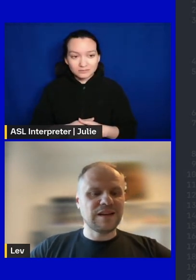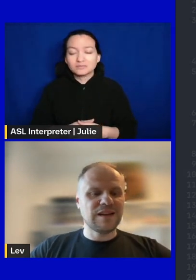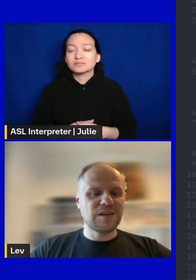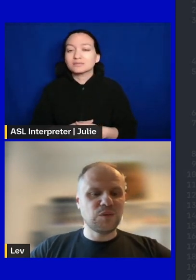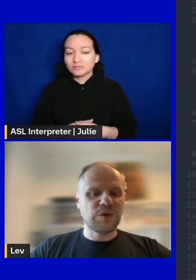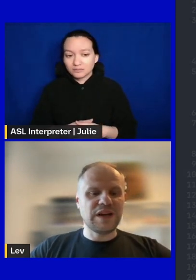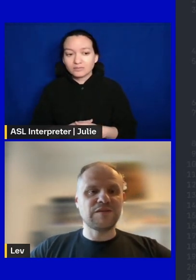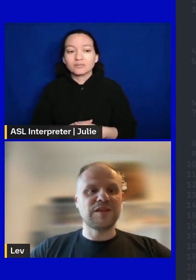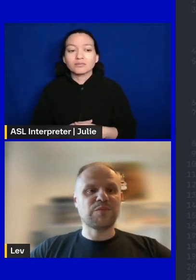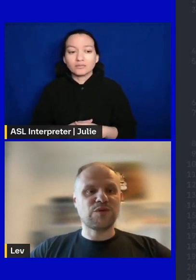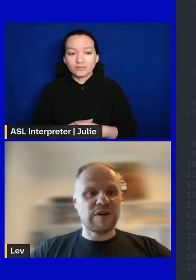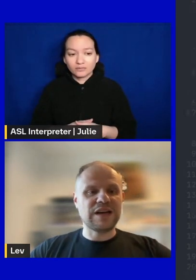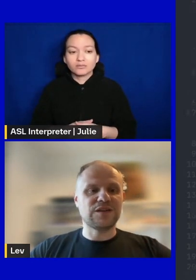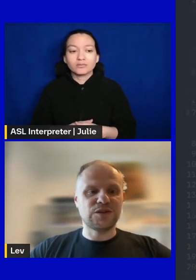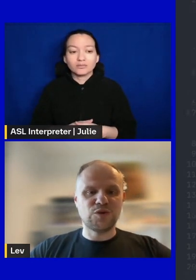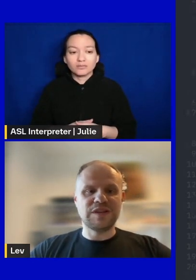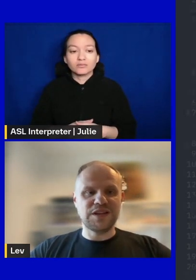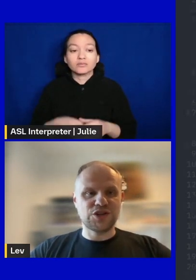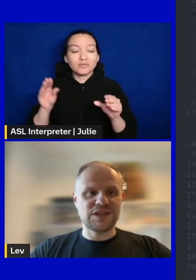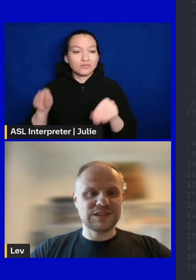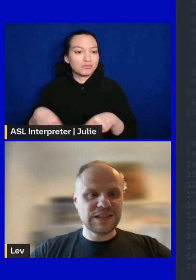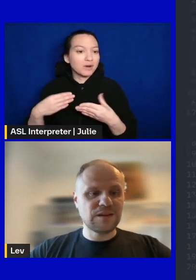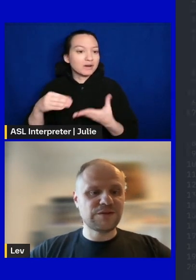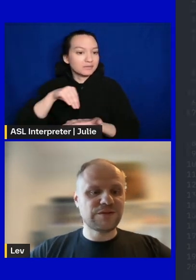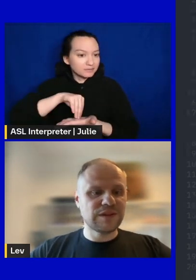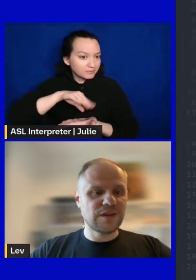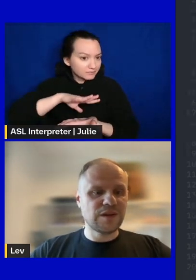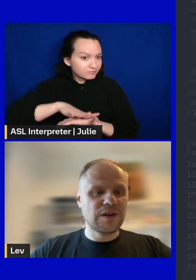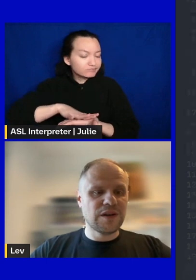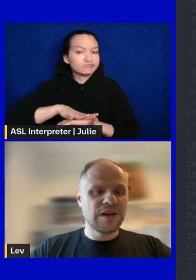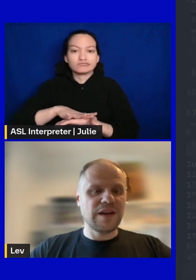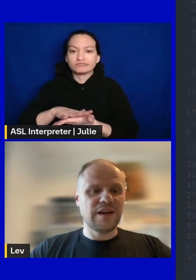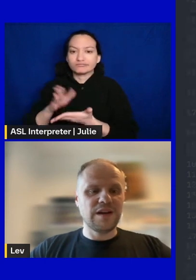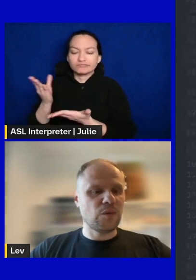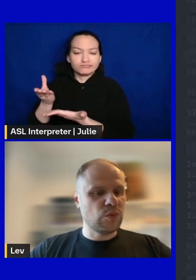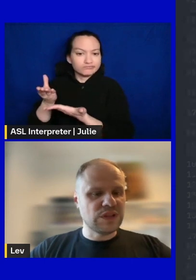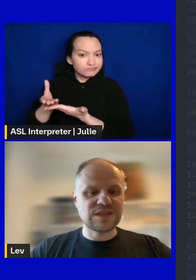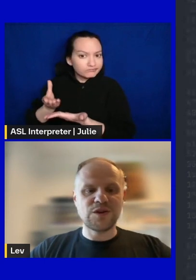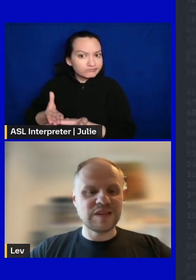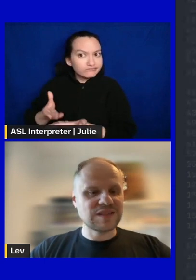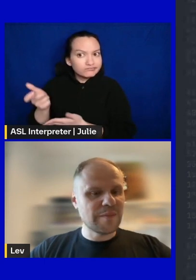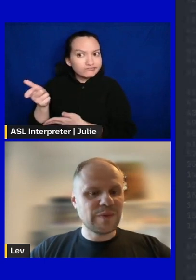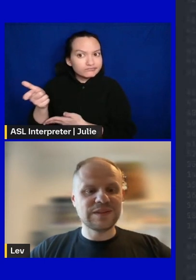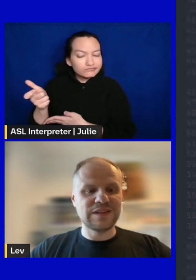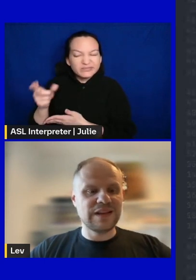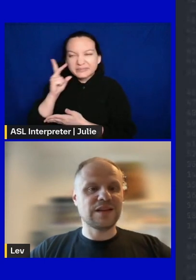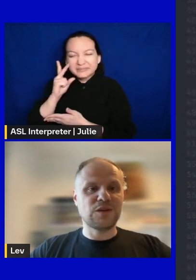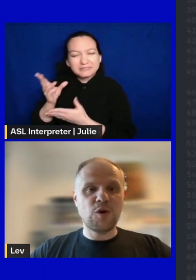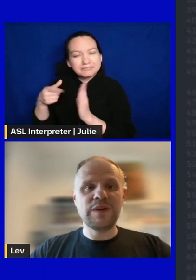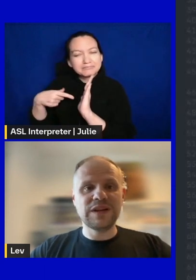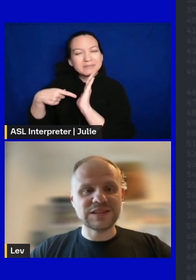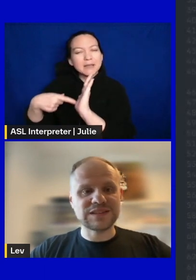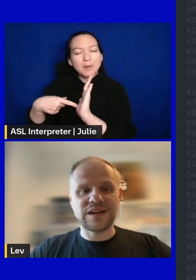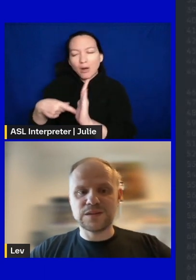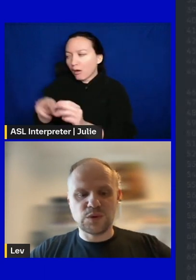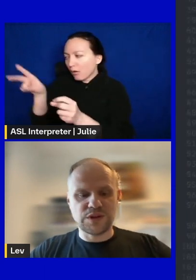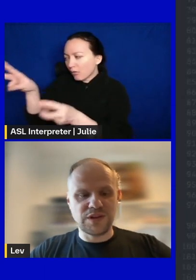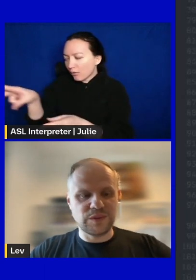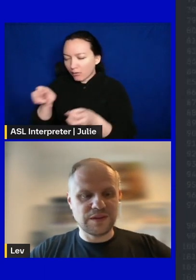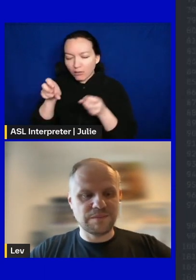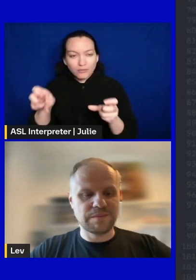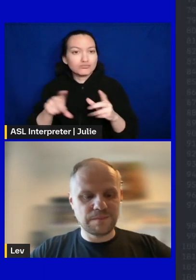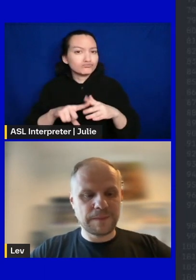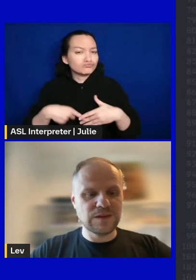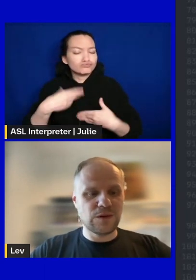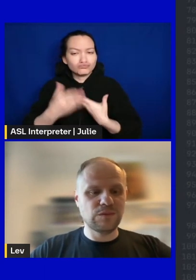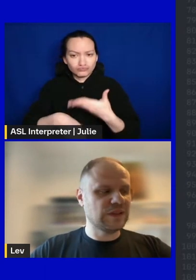And then we have the provider documentation itself with some example that they can copy and start working with